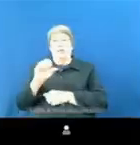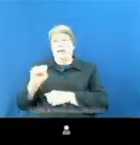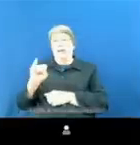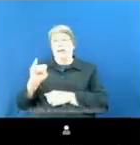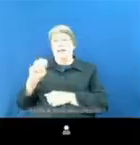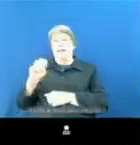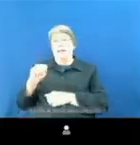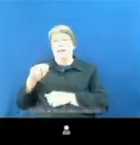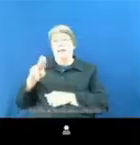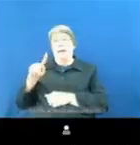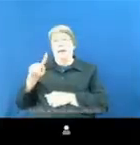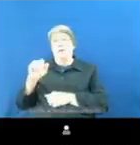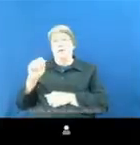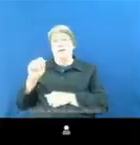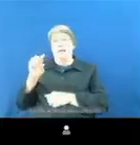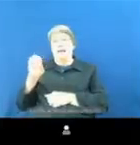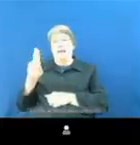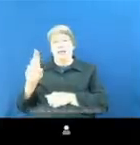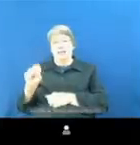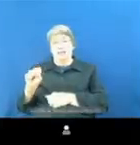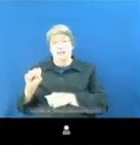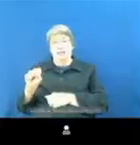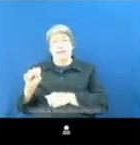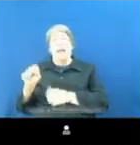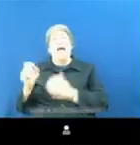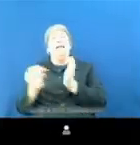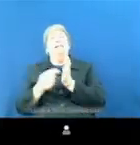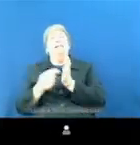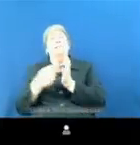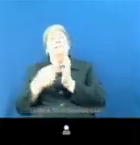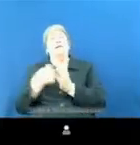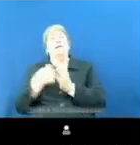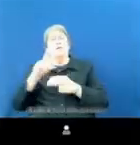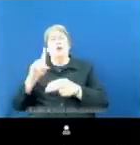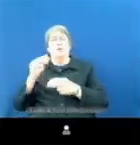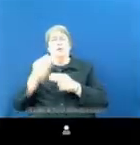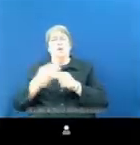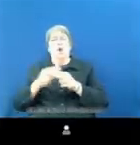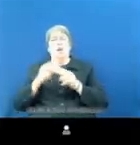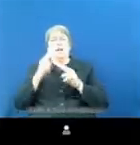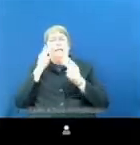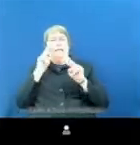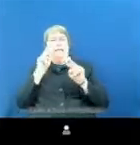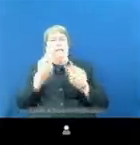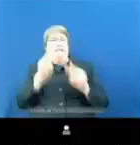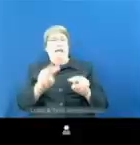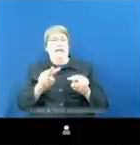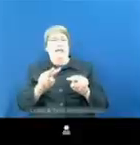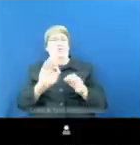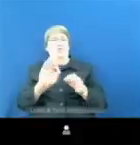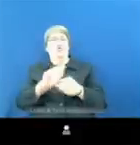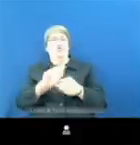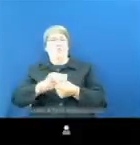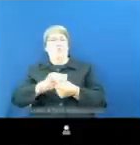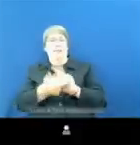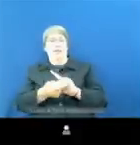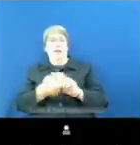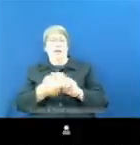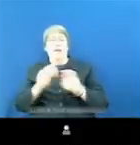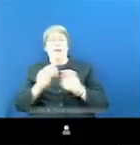And there are times when we do what's called sight translation, which is reading a document from